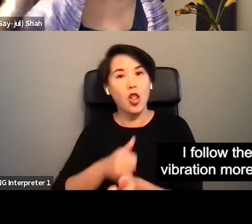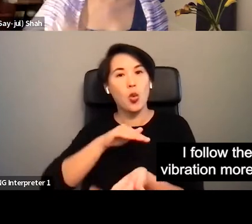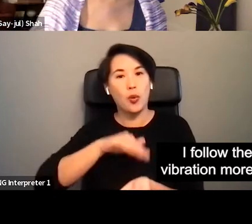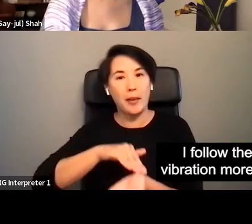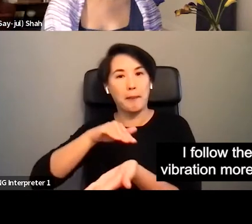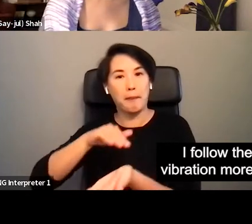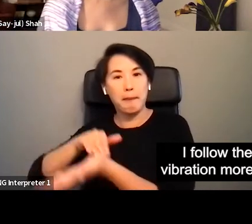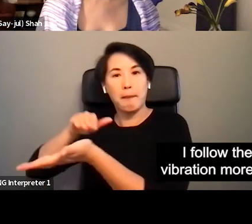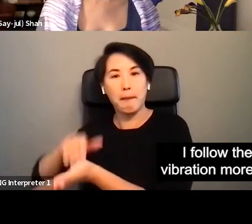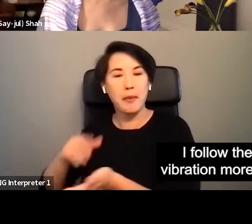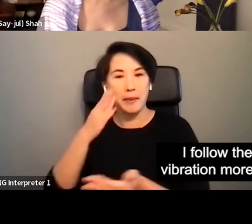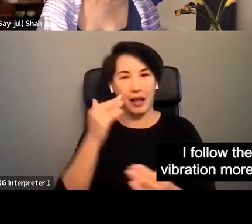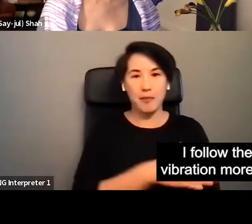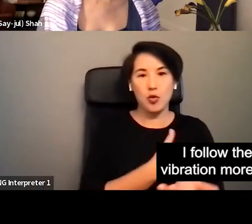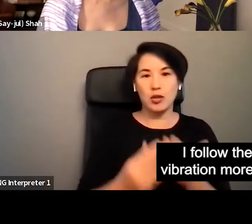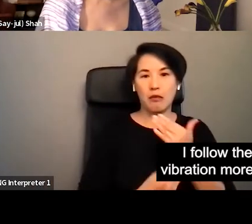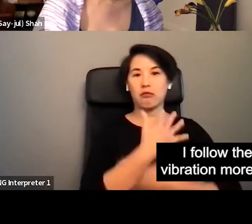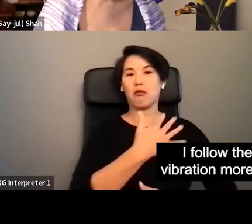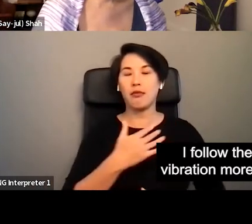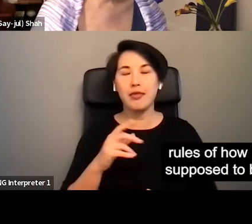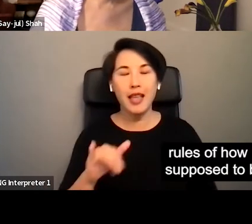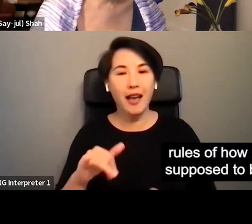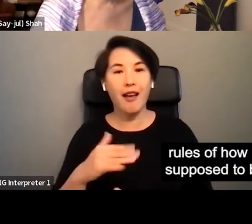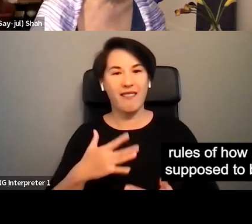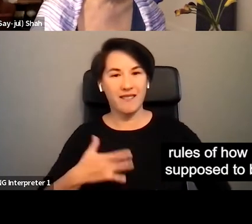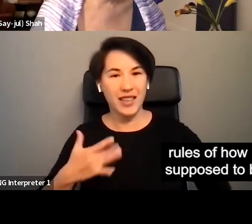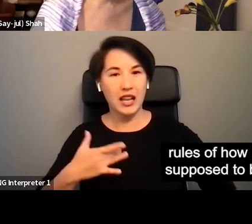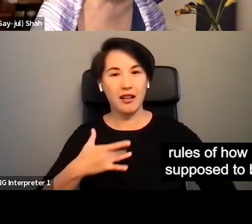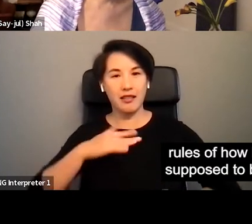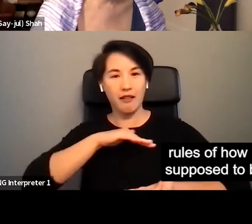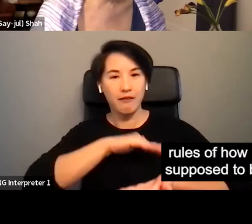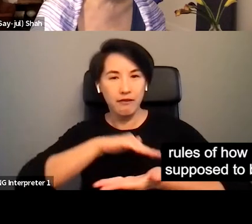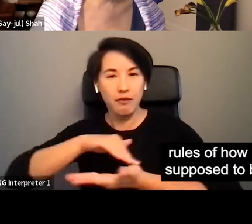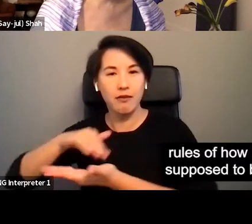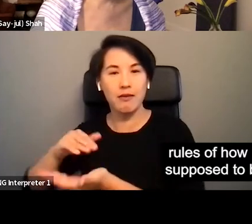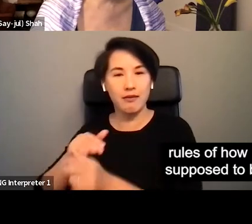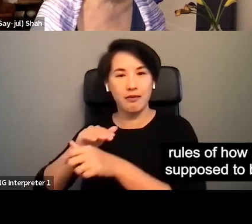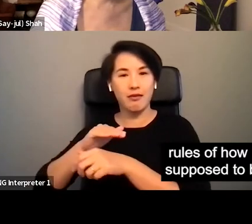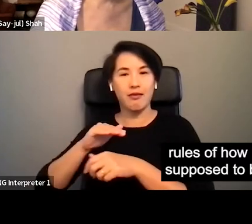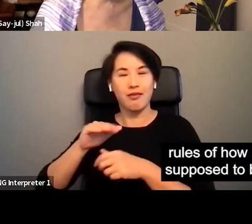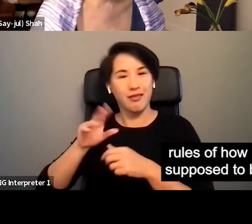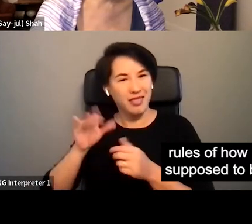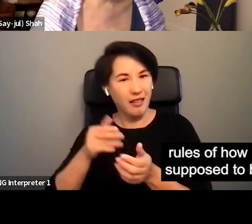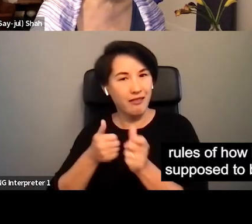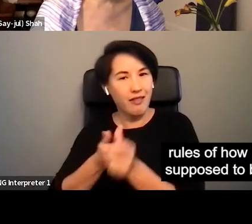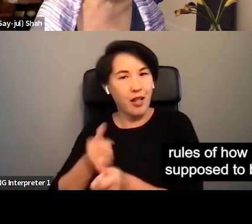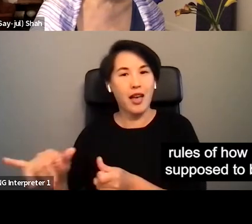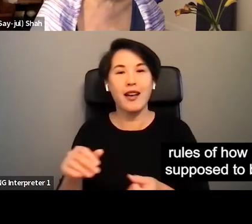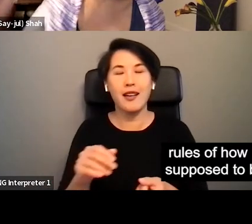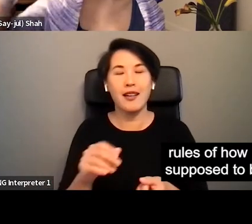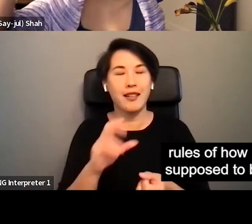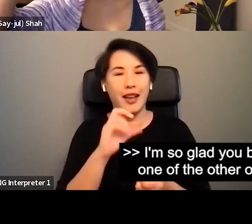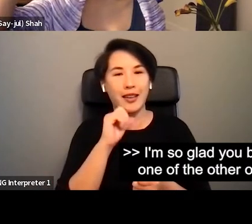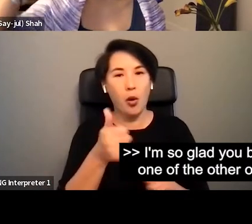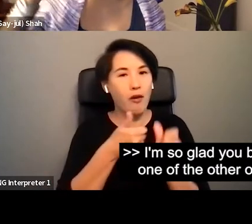and the vibration more so than, you know, rules of how English words are supposed to be